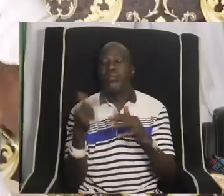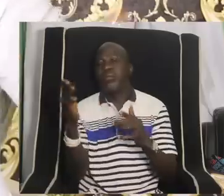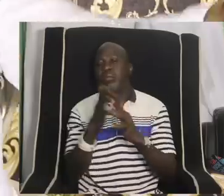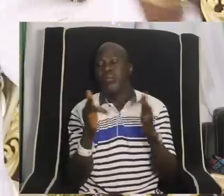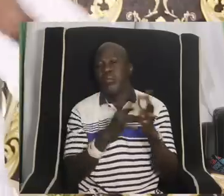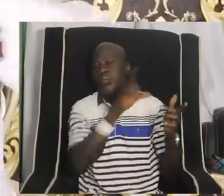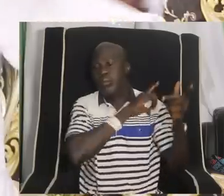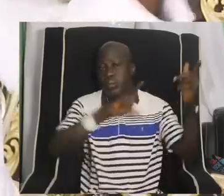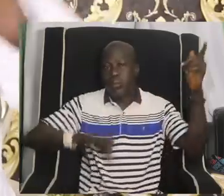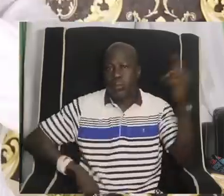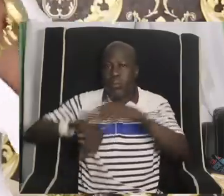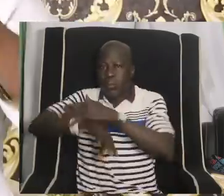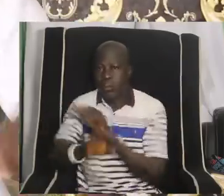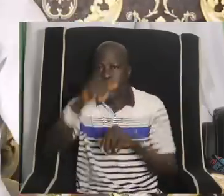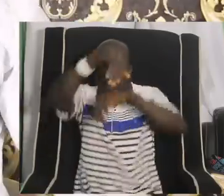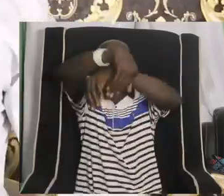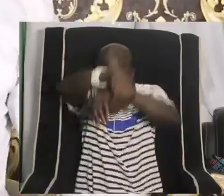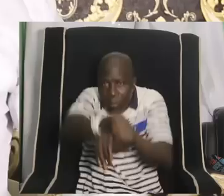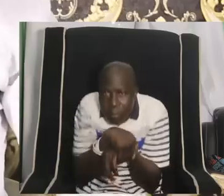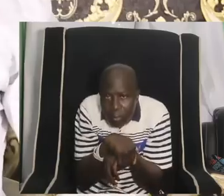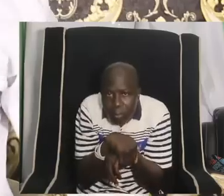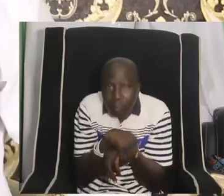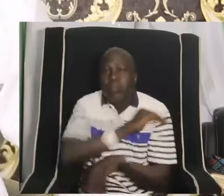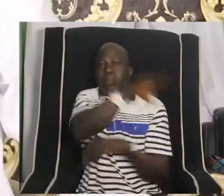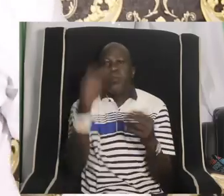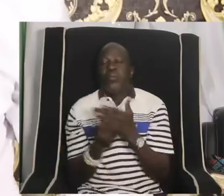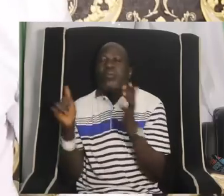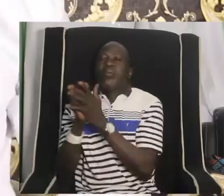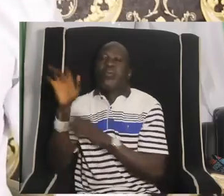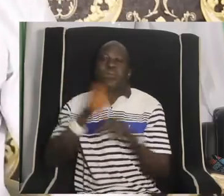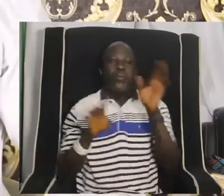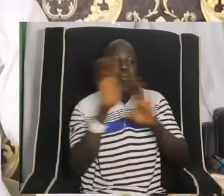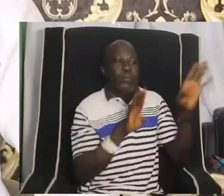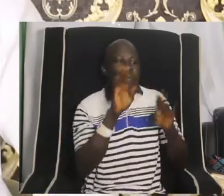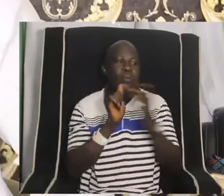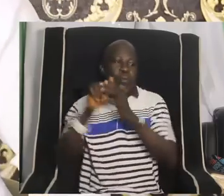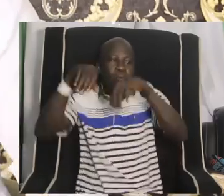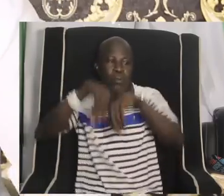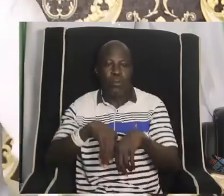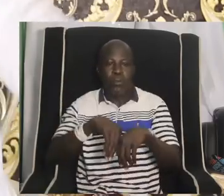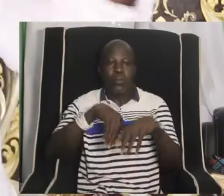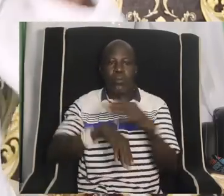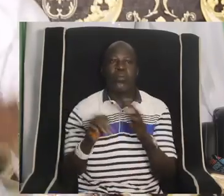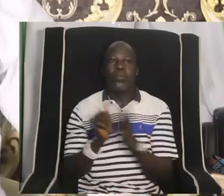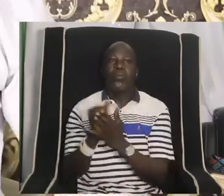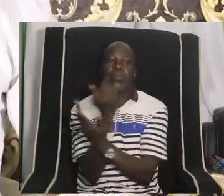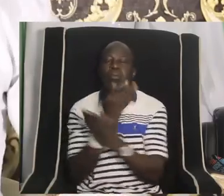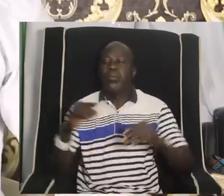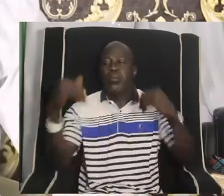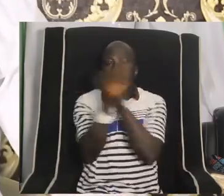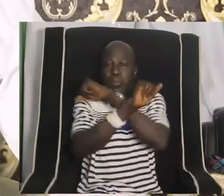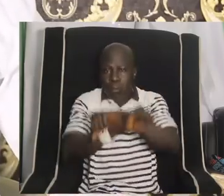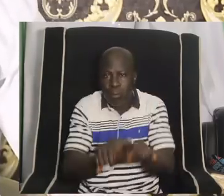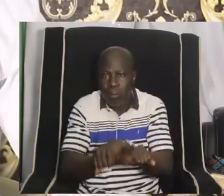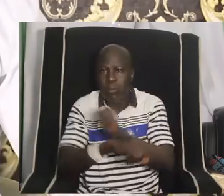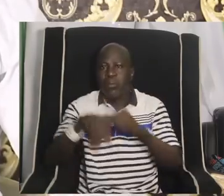In the name of the Lord. Ninu igbe kan ti o gun ibusun ti ti omo. Captivity that the battle of bed have fought. Ninu igbe kan ta fi o si.